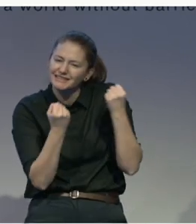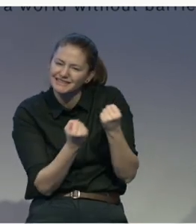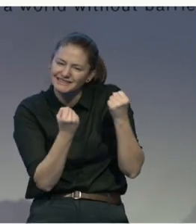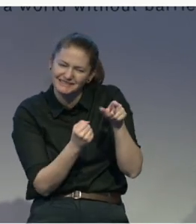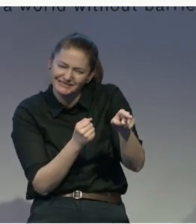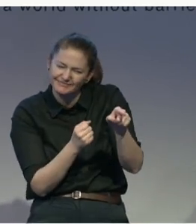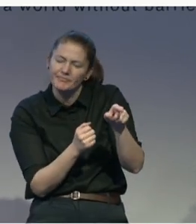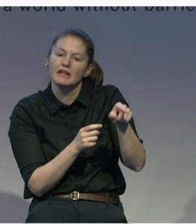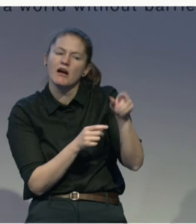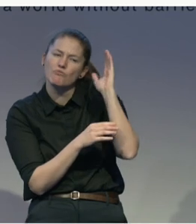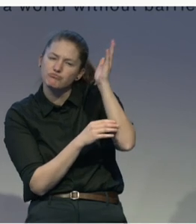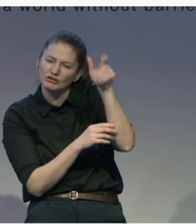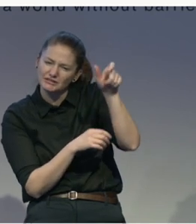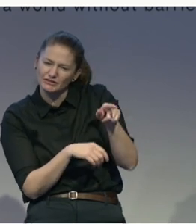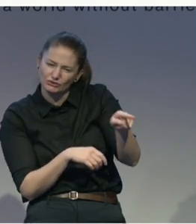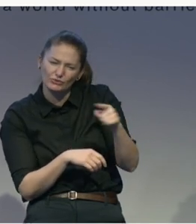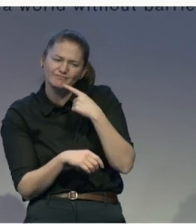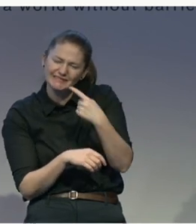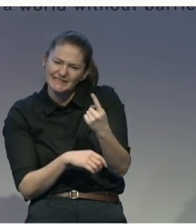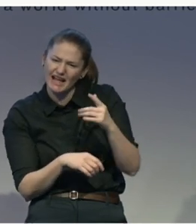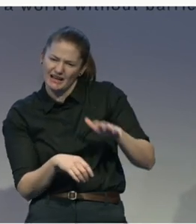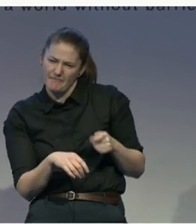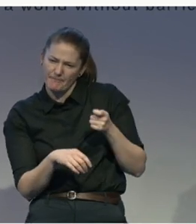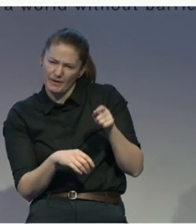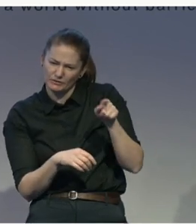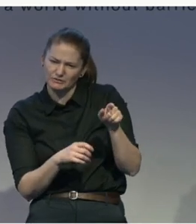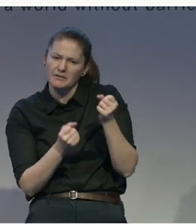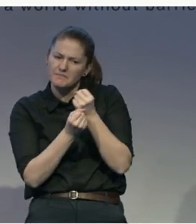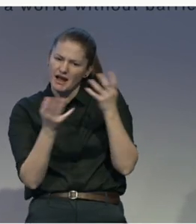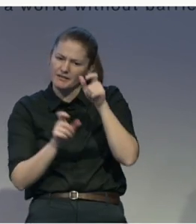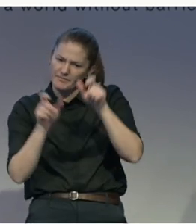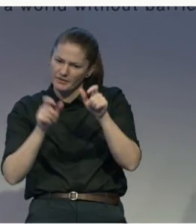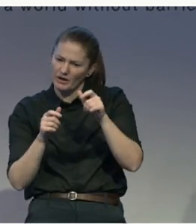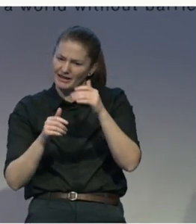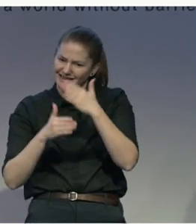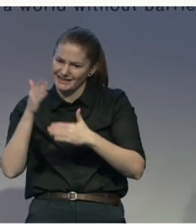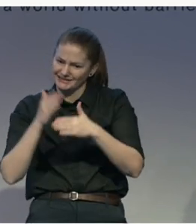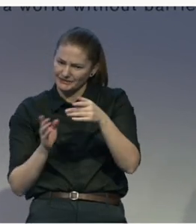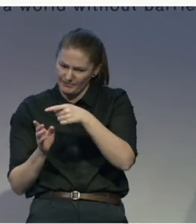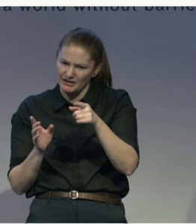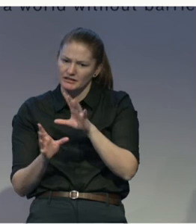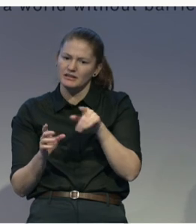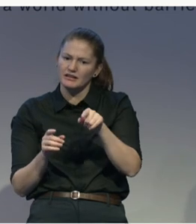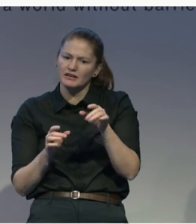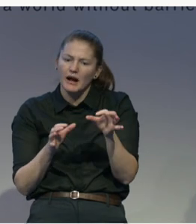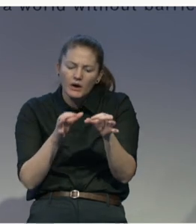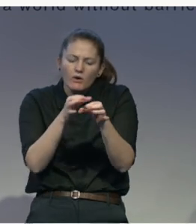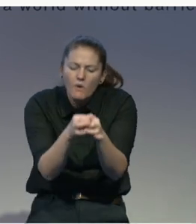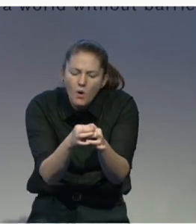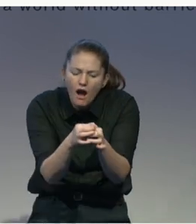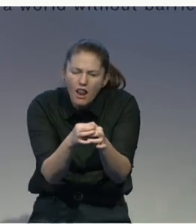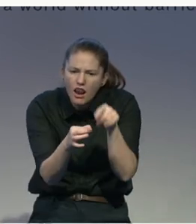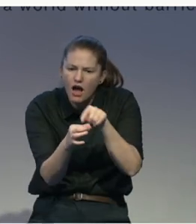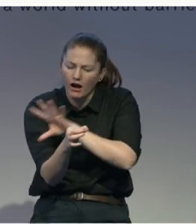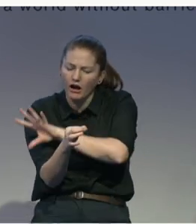adequate engagement of the people with disability in the local development initiatives. So if there is